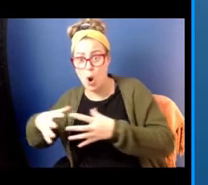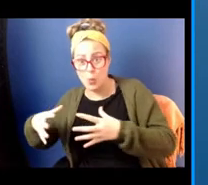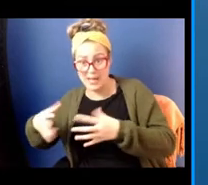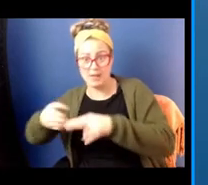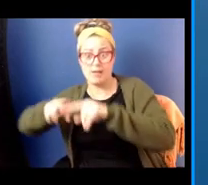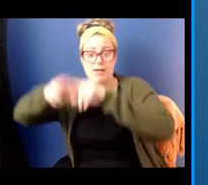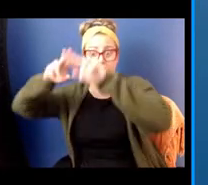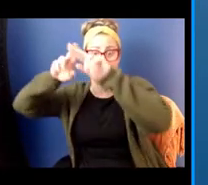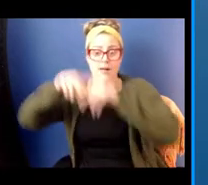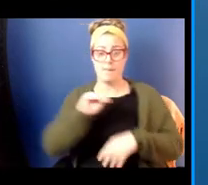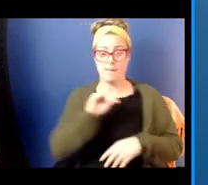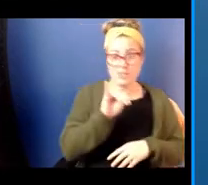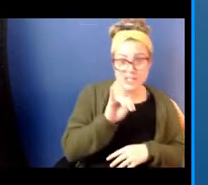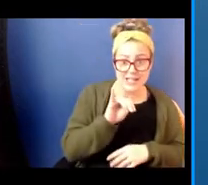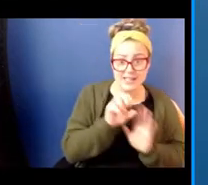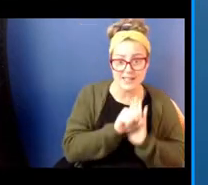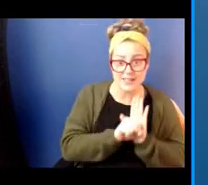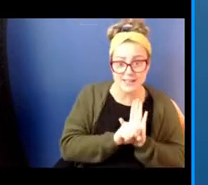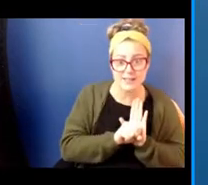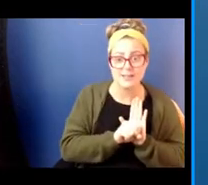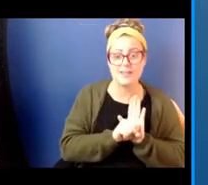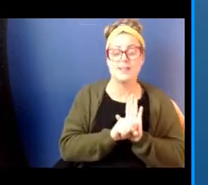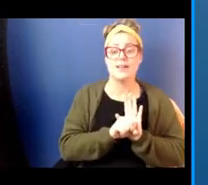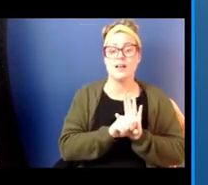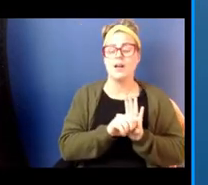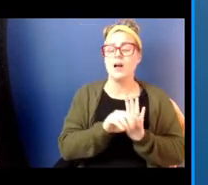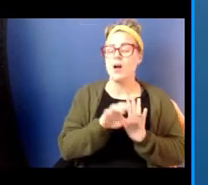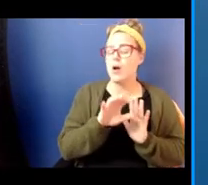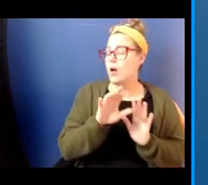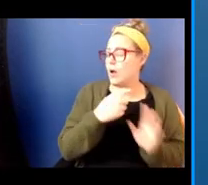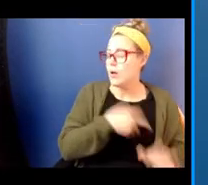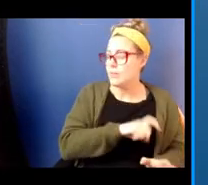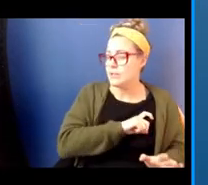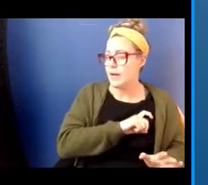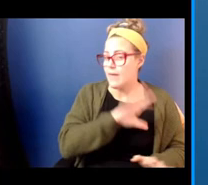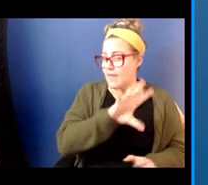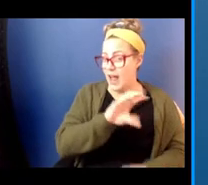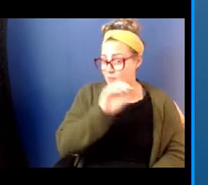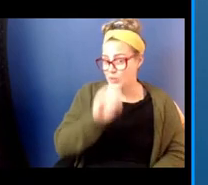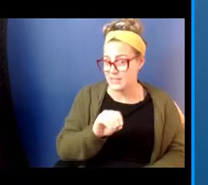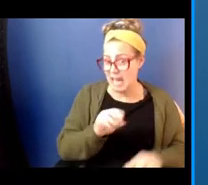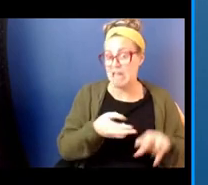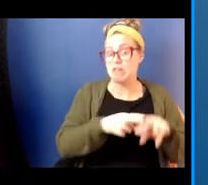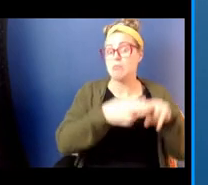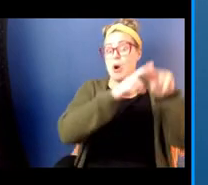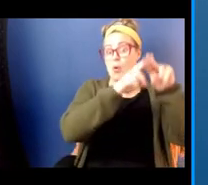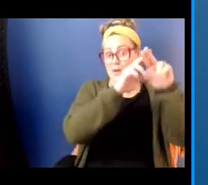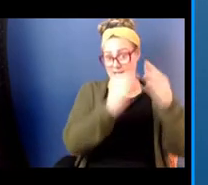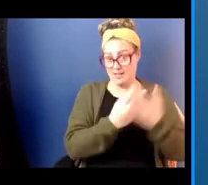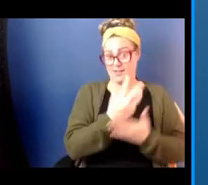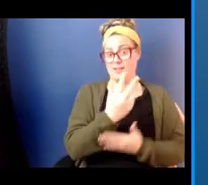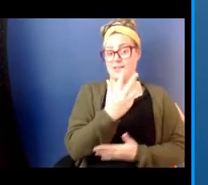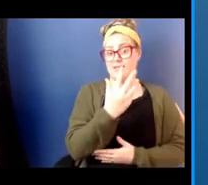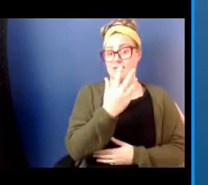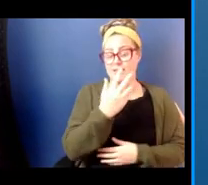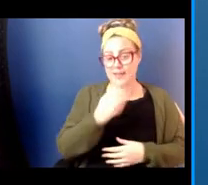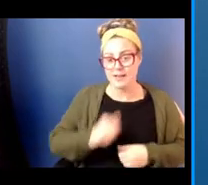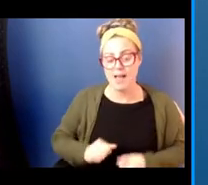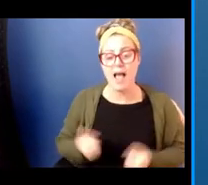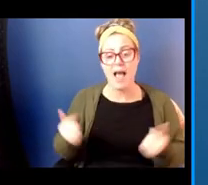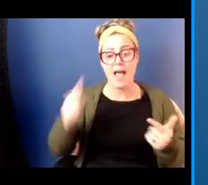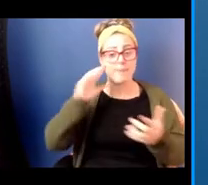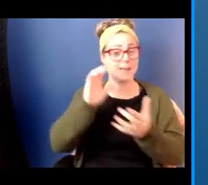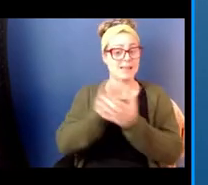population of five percent and growing so I believe all of these states